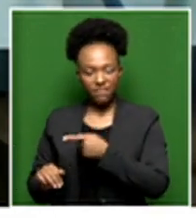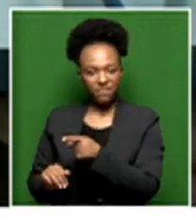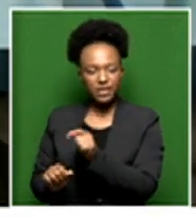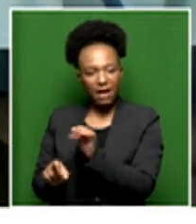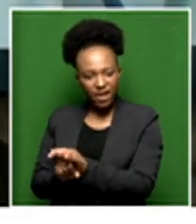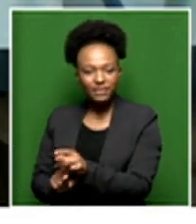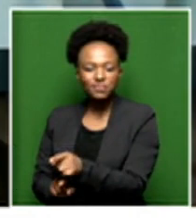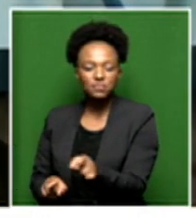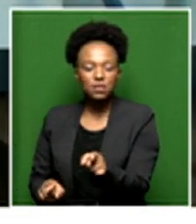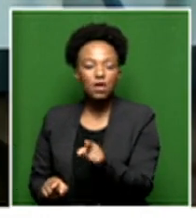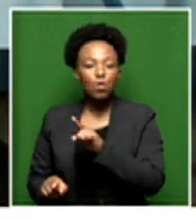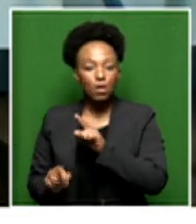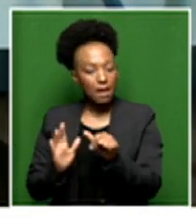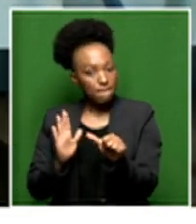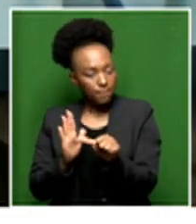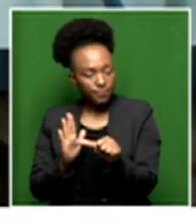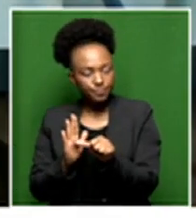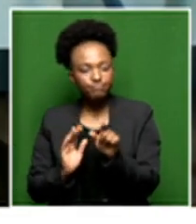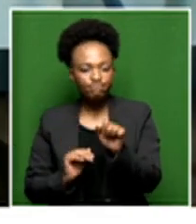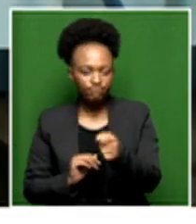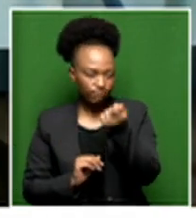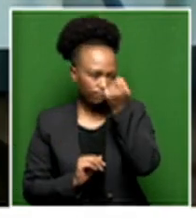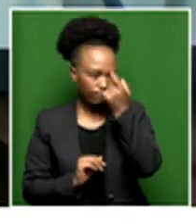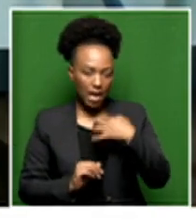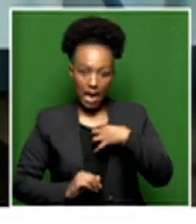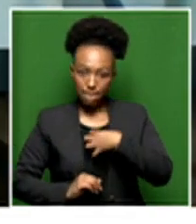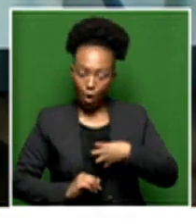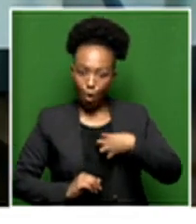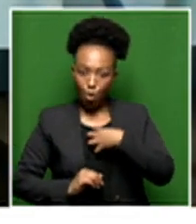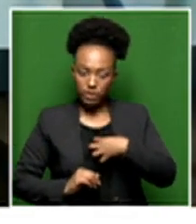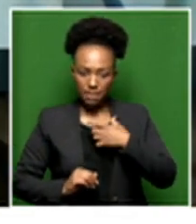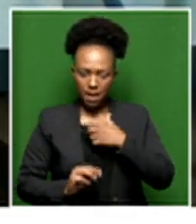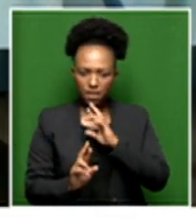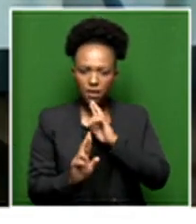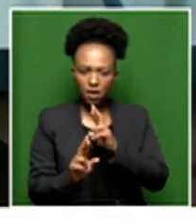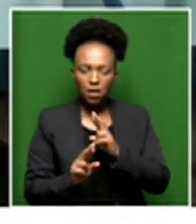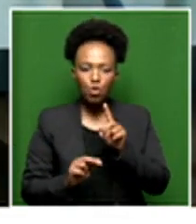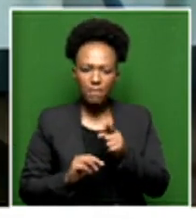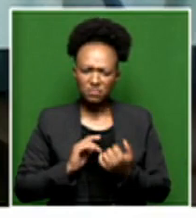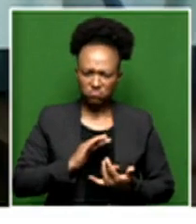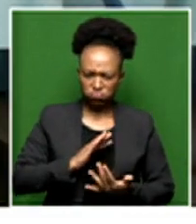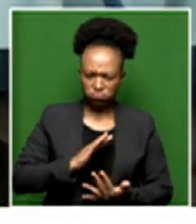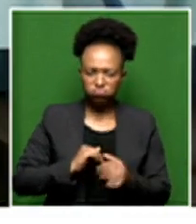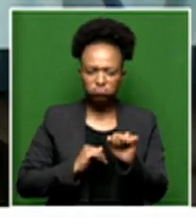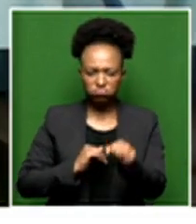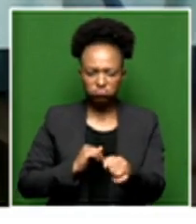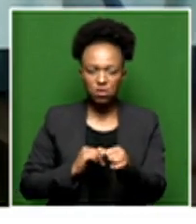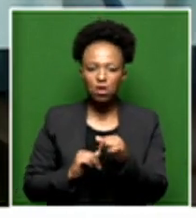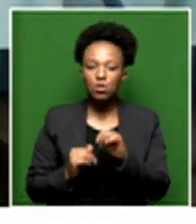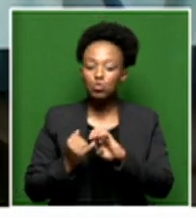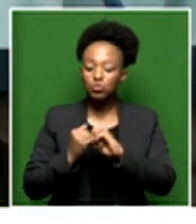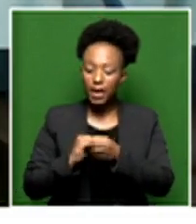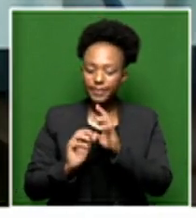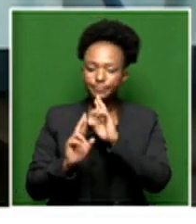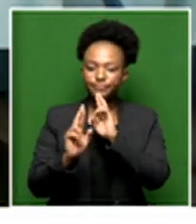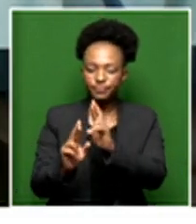it's critically important that we really do understand our own emotional responses with compassion, and that we try and respond in a